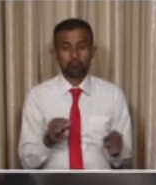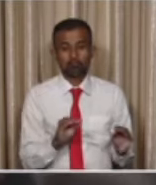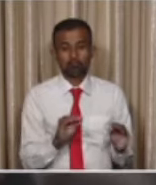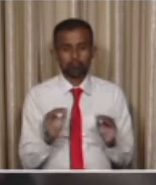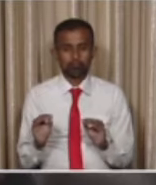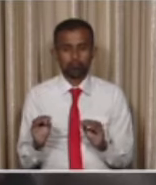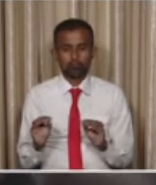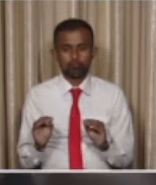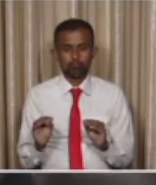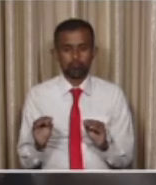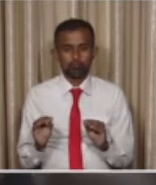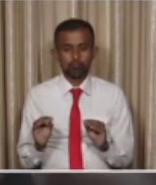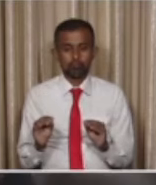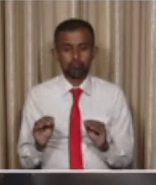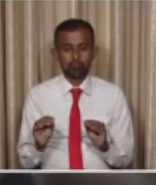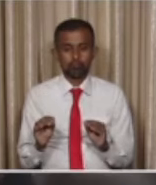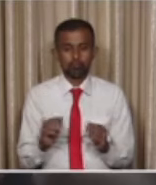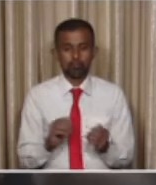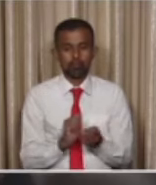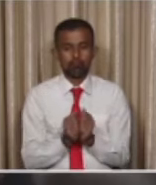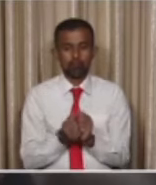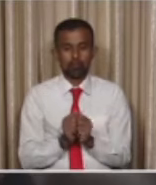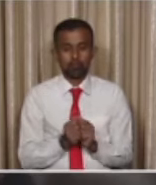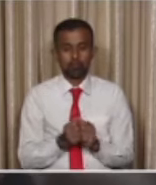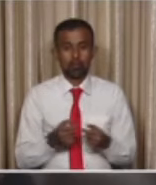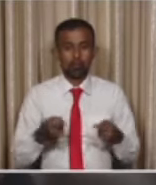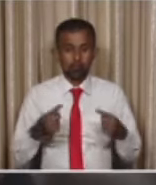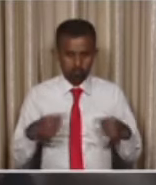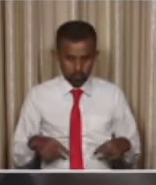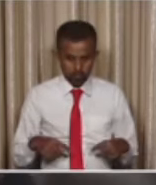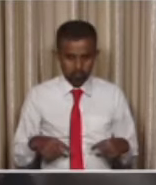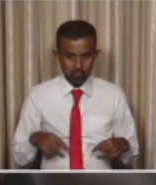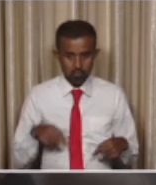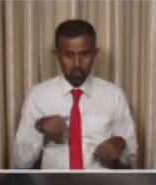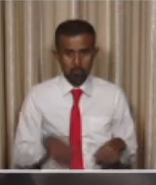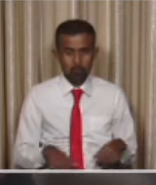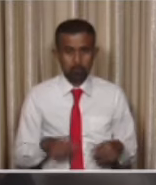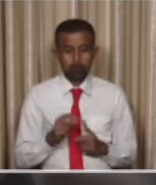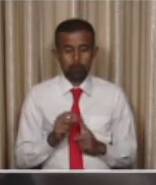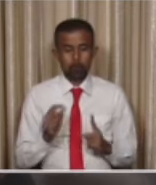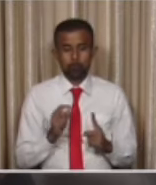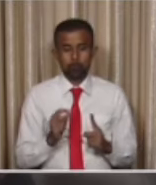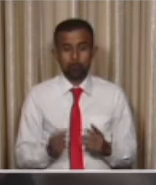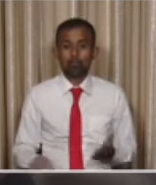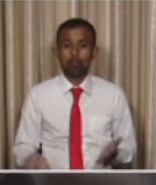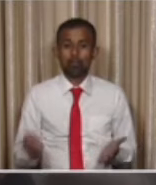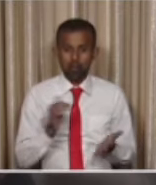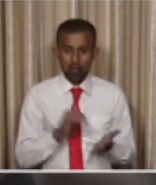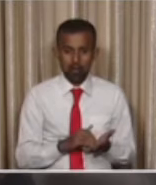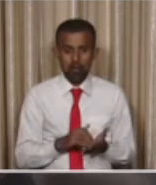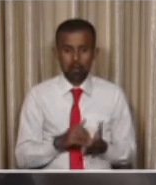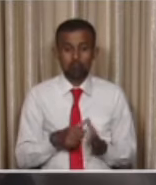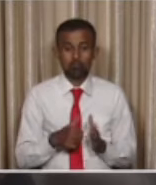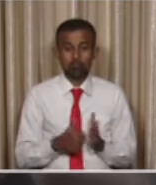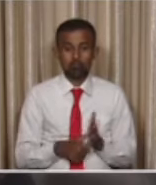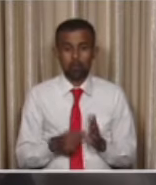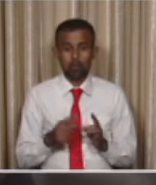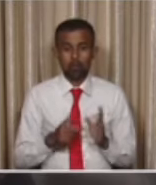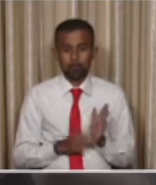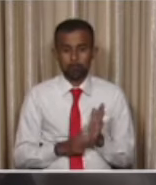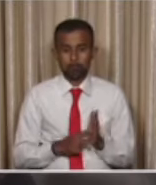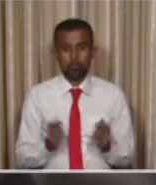second time. Then Parliament was prorogued, and I had to bring it a third